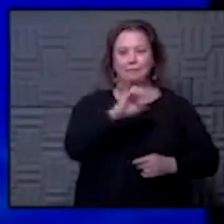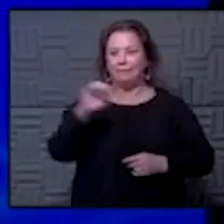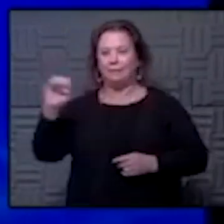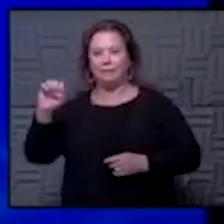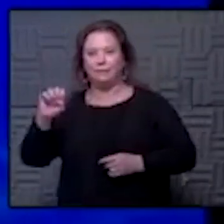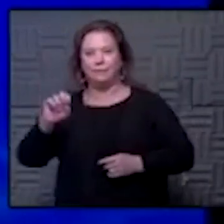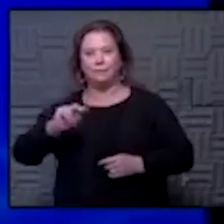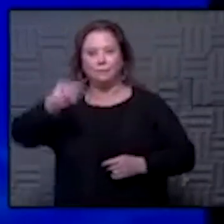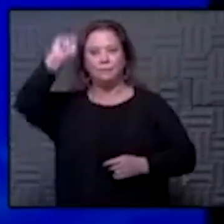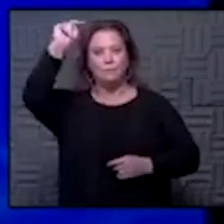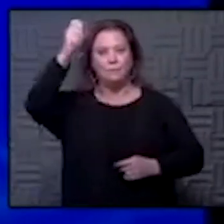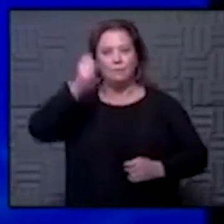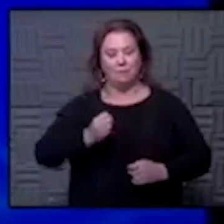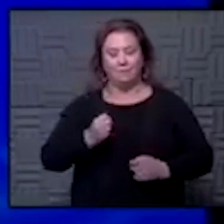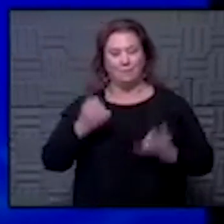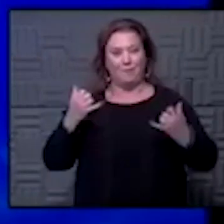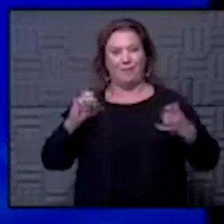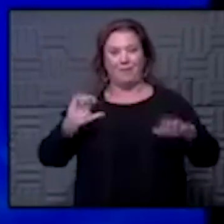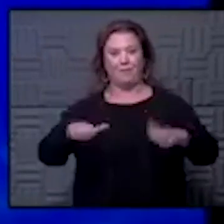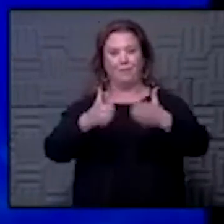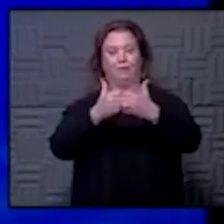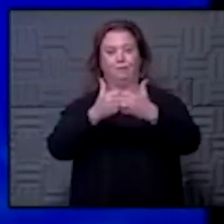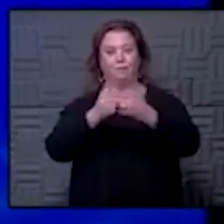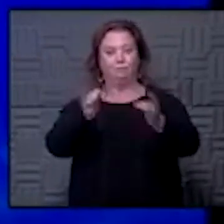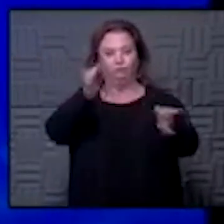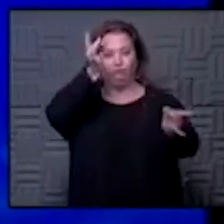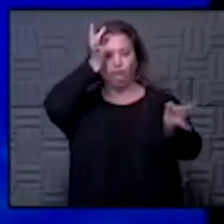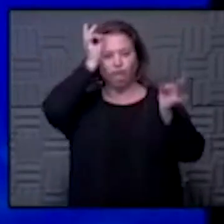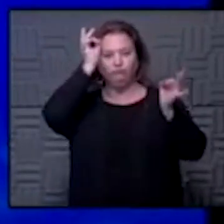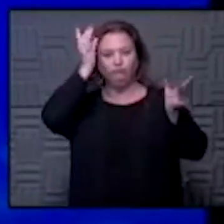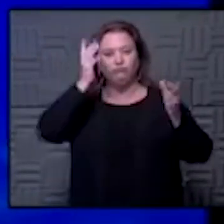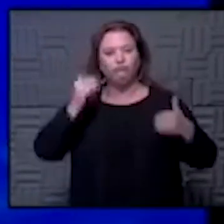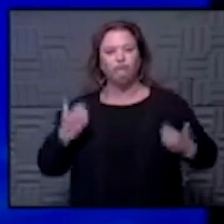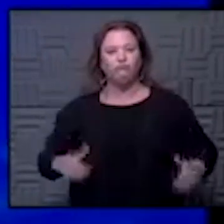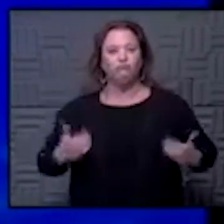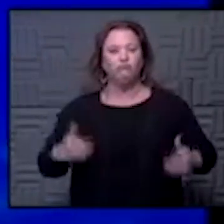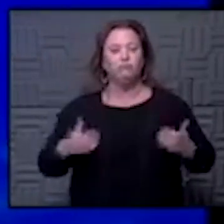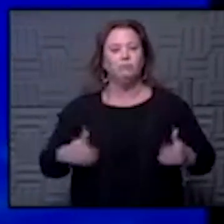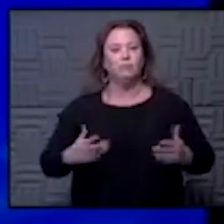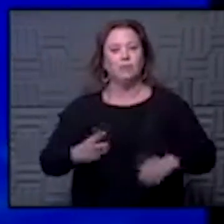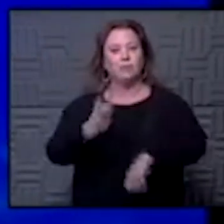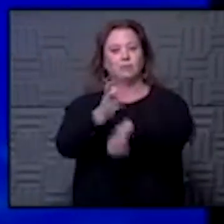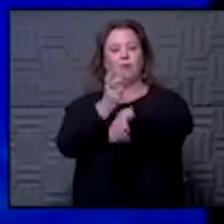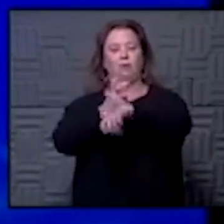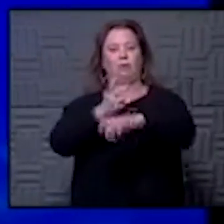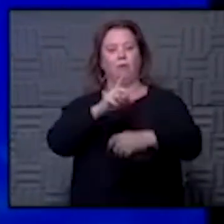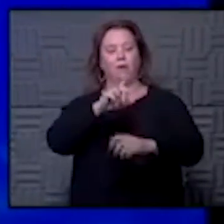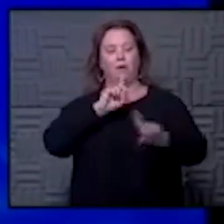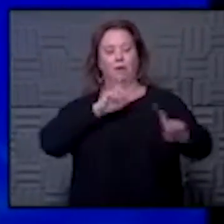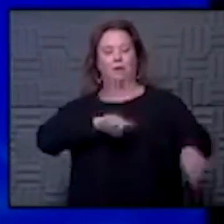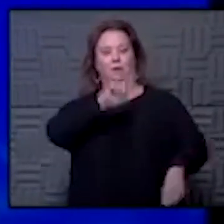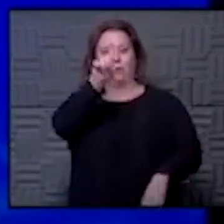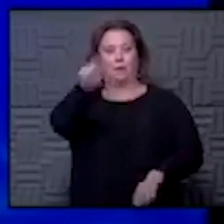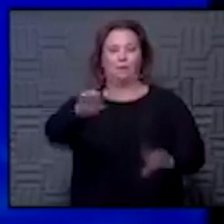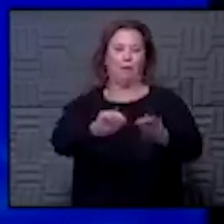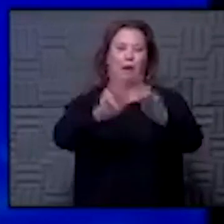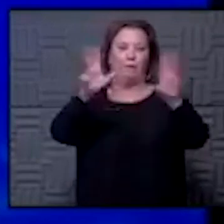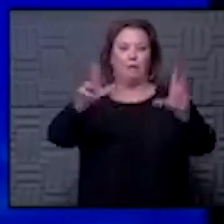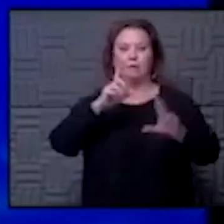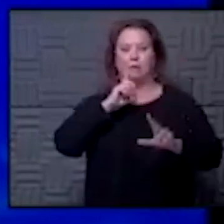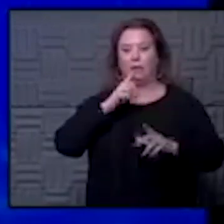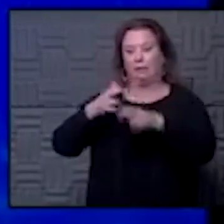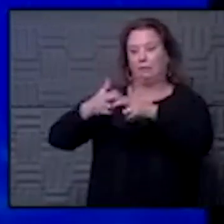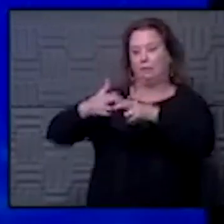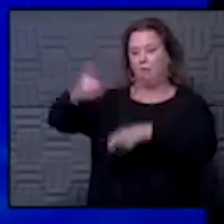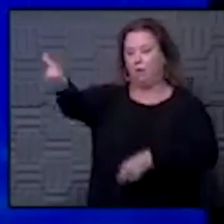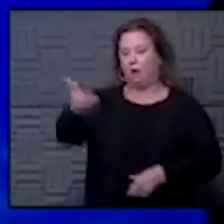was before. So it's harder to answer the question because the obvious answer is, well, let's get some temporary